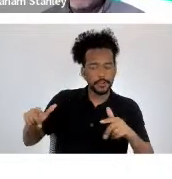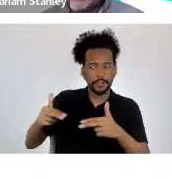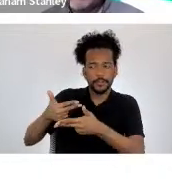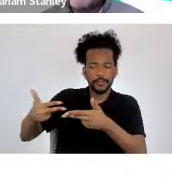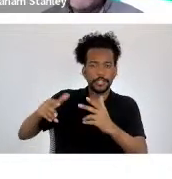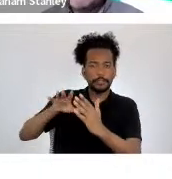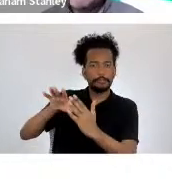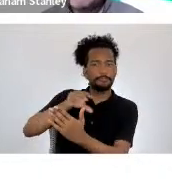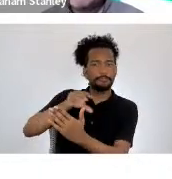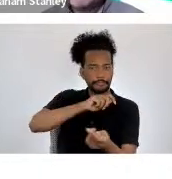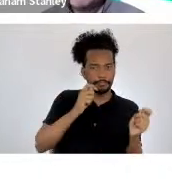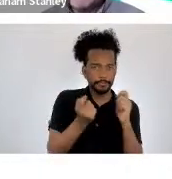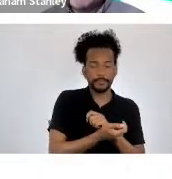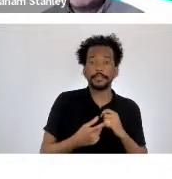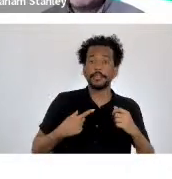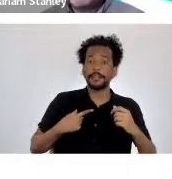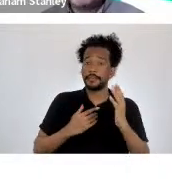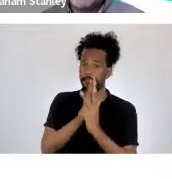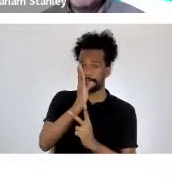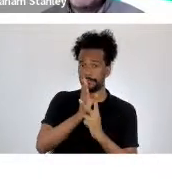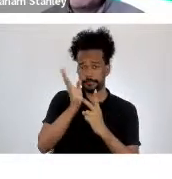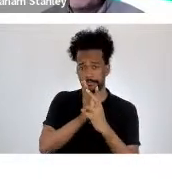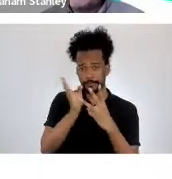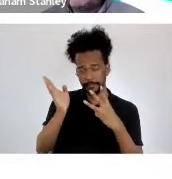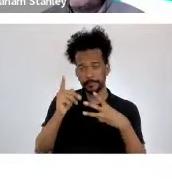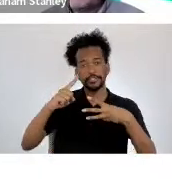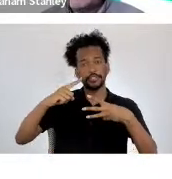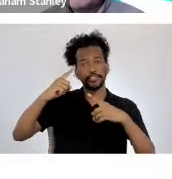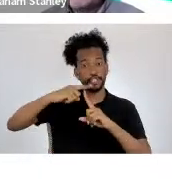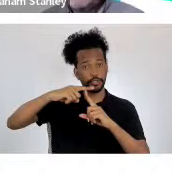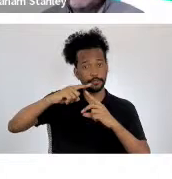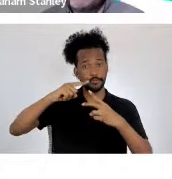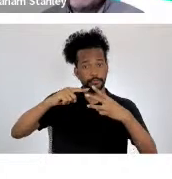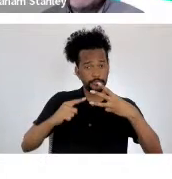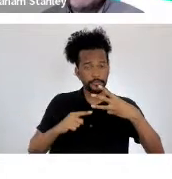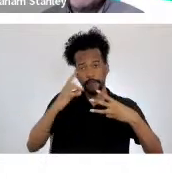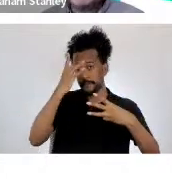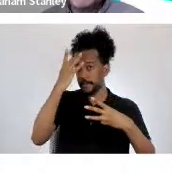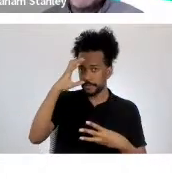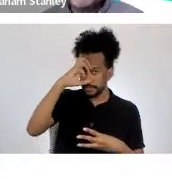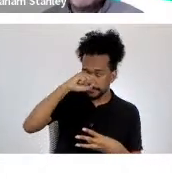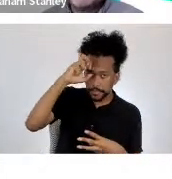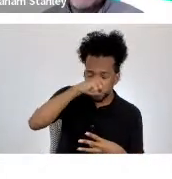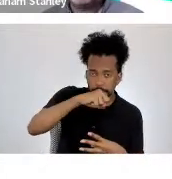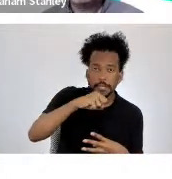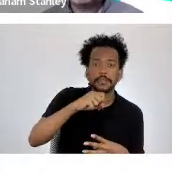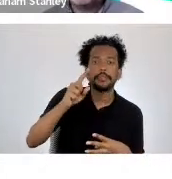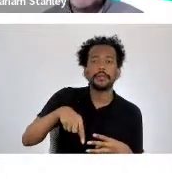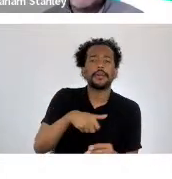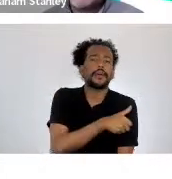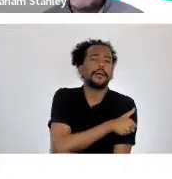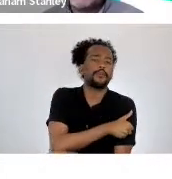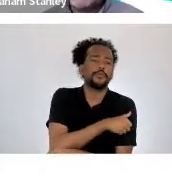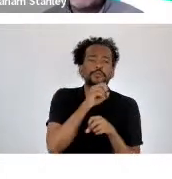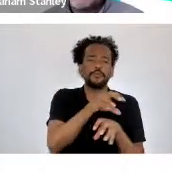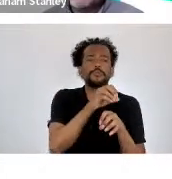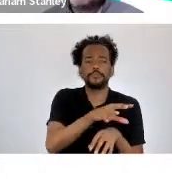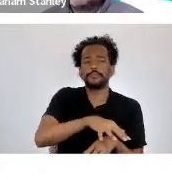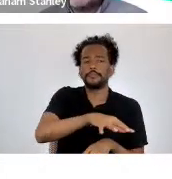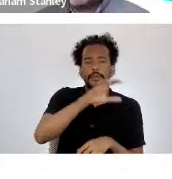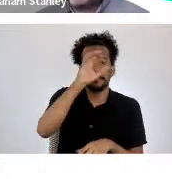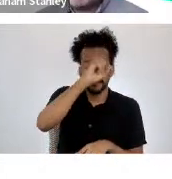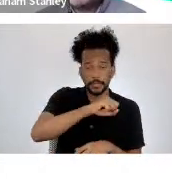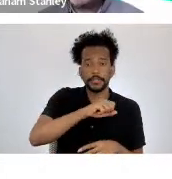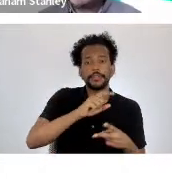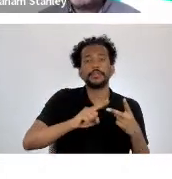be learner-facing, i.e. used by learners to learn, teacher-facing, used by teachers to help in teaching activities,